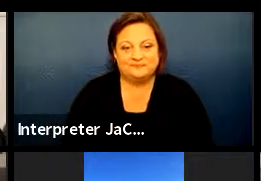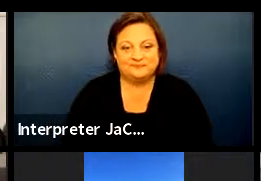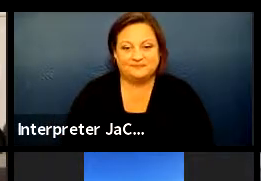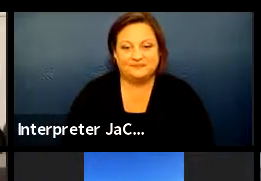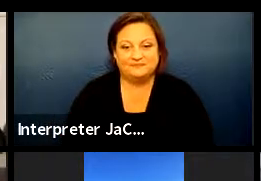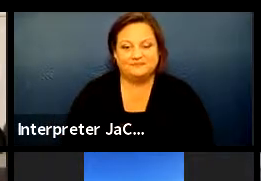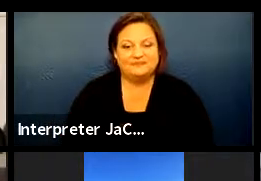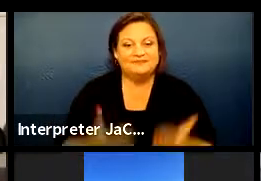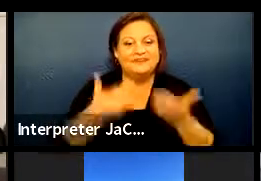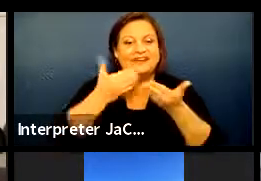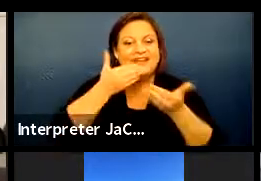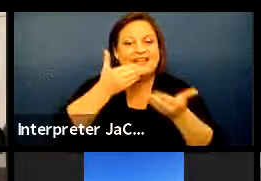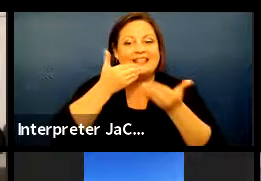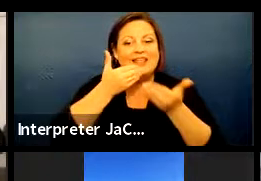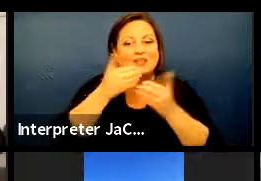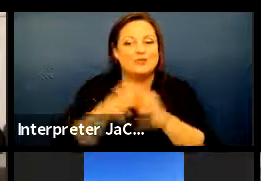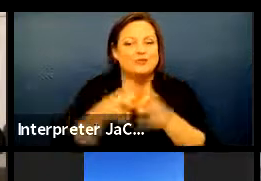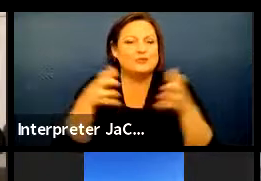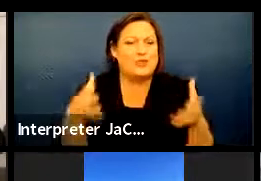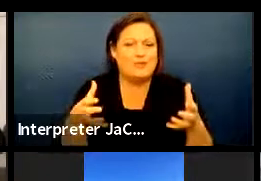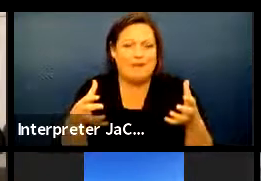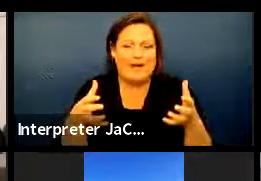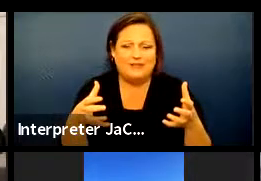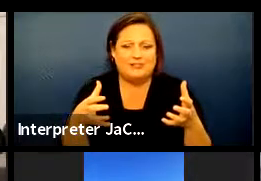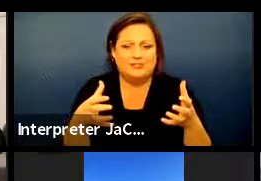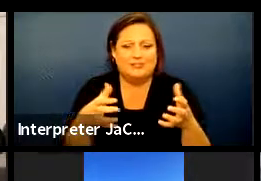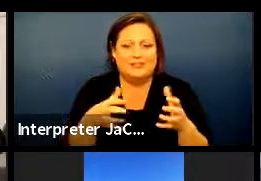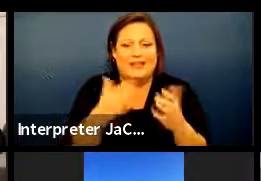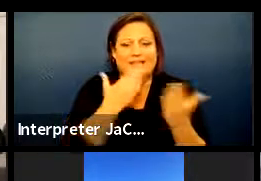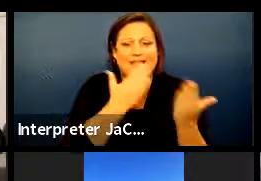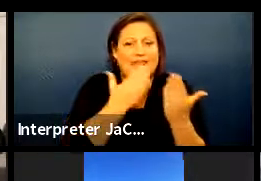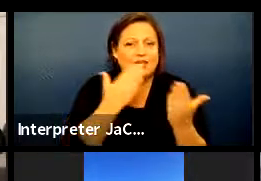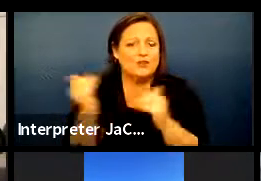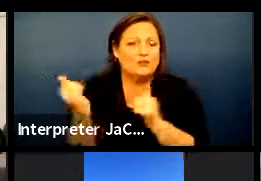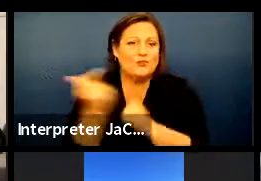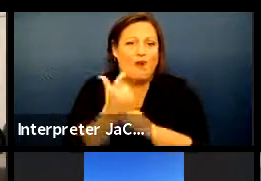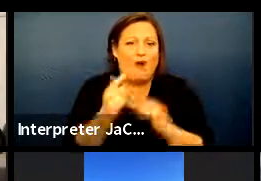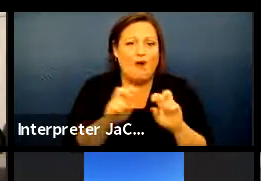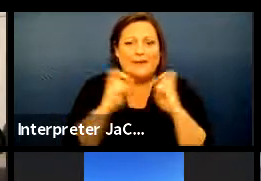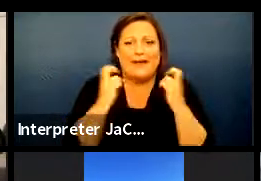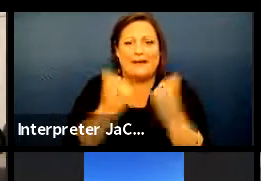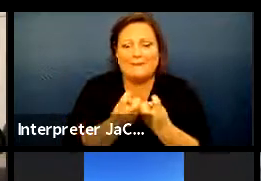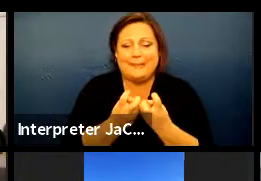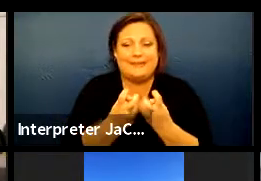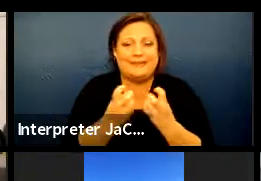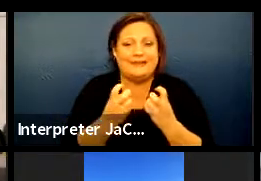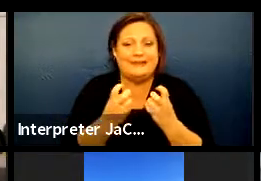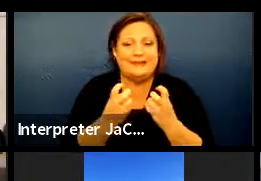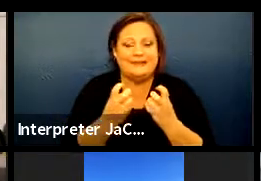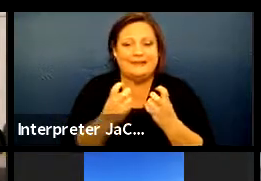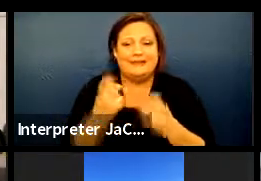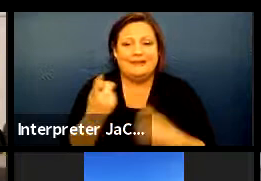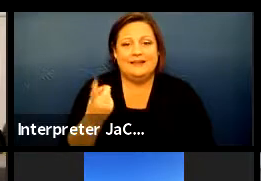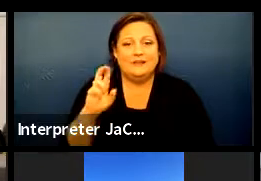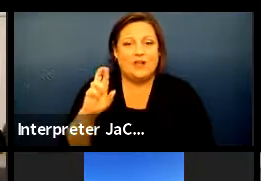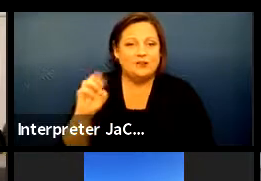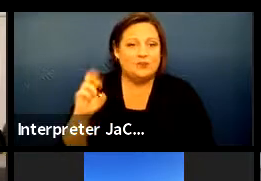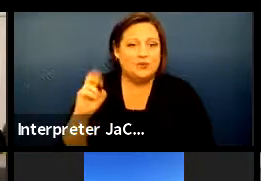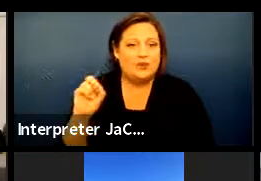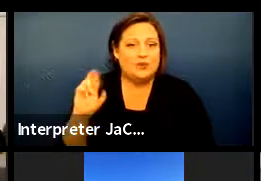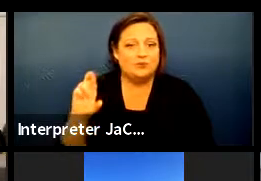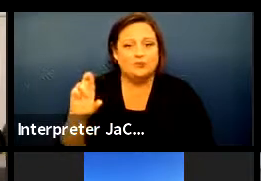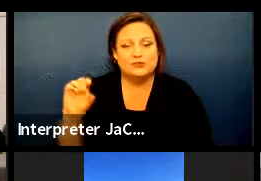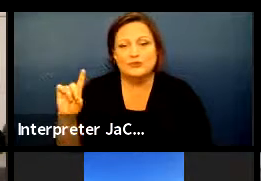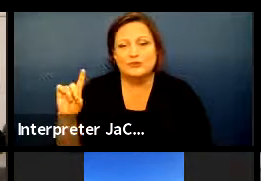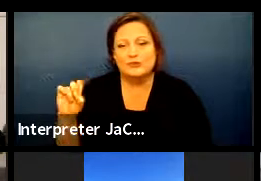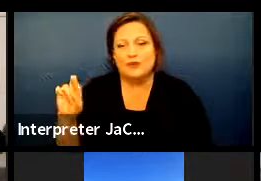Thank you so much, Dr. Weinrich. And thank you to all of my committee members, Dr. Mosher, Dr. Holt, and Dr. Jameson.